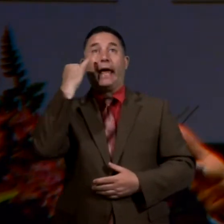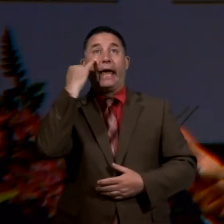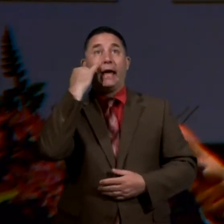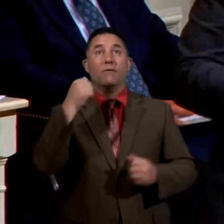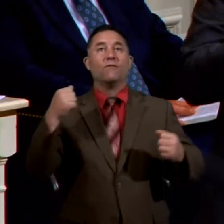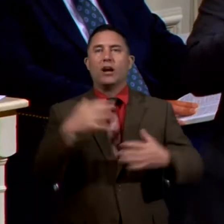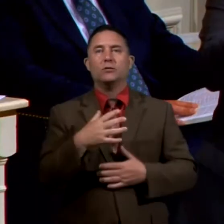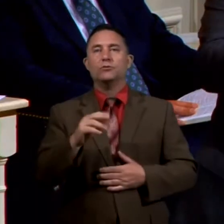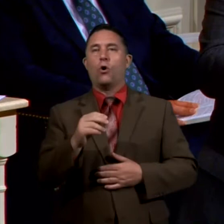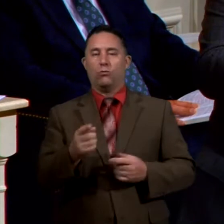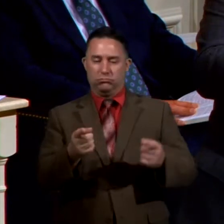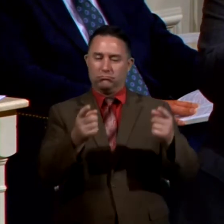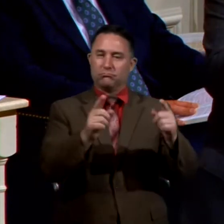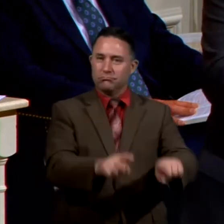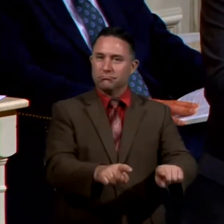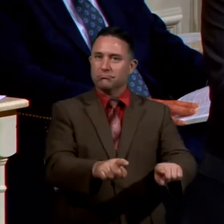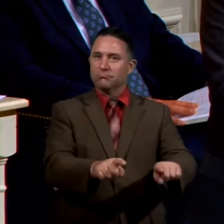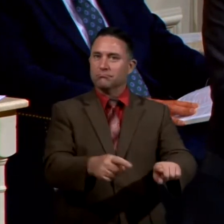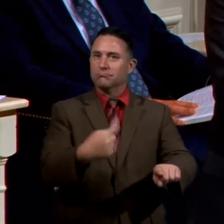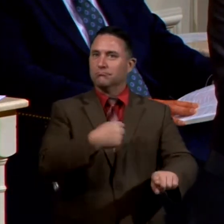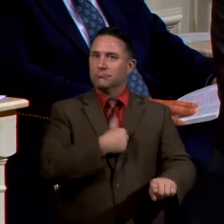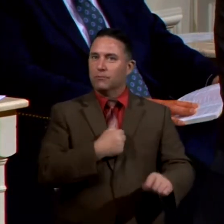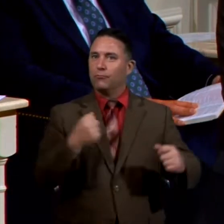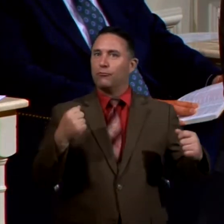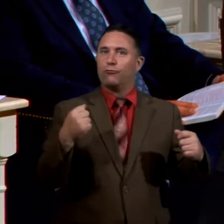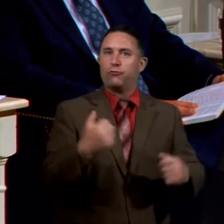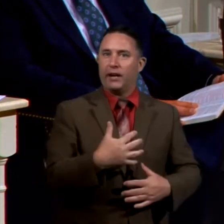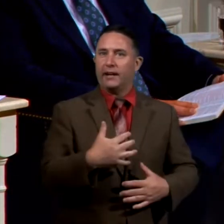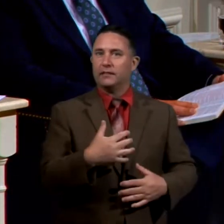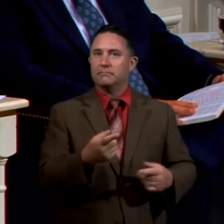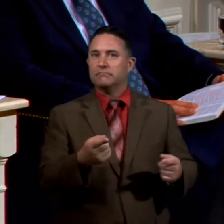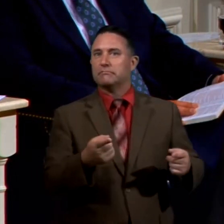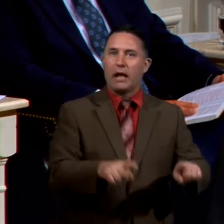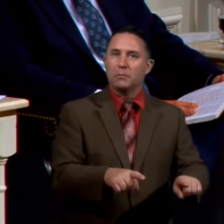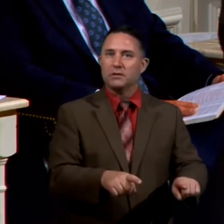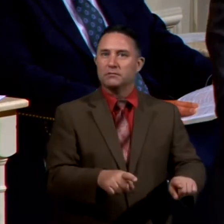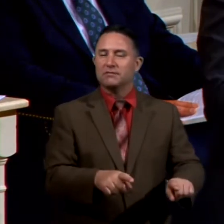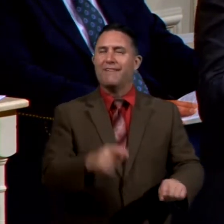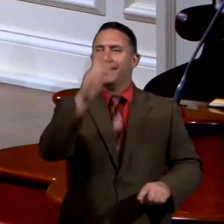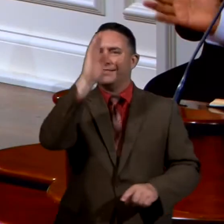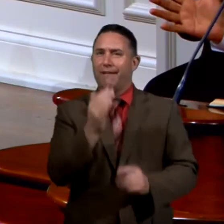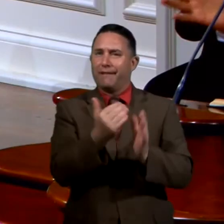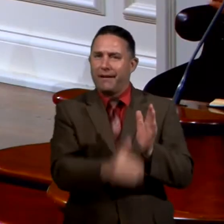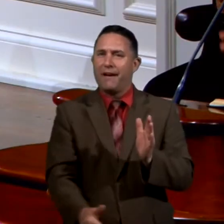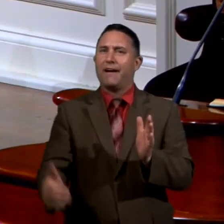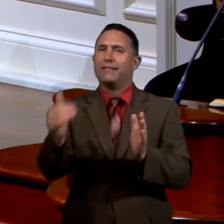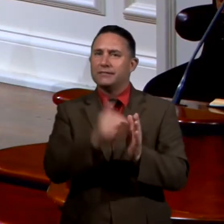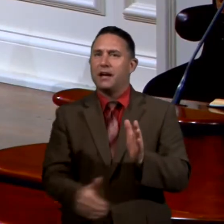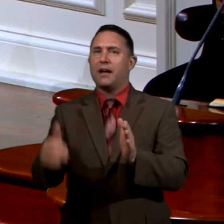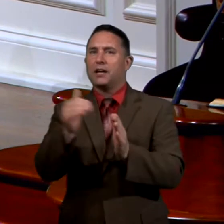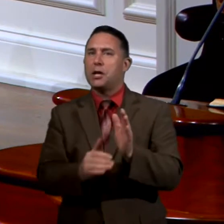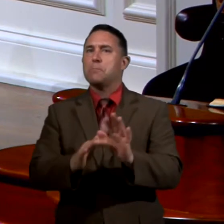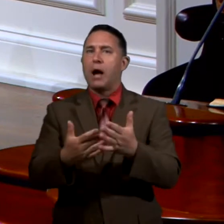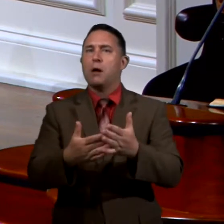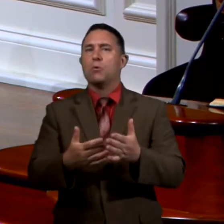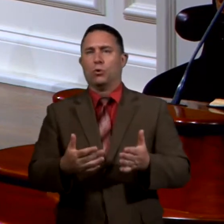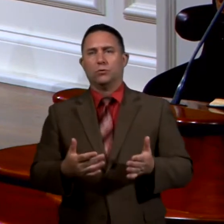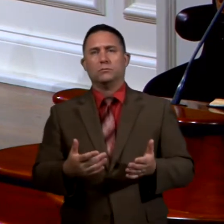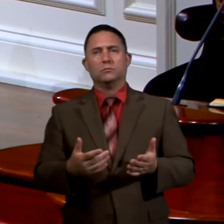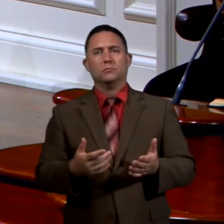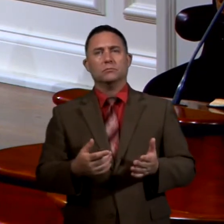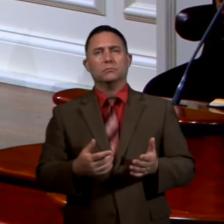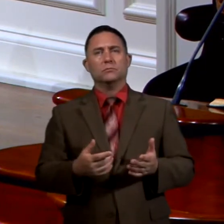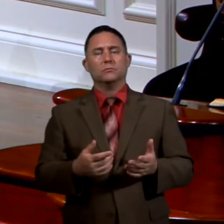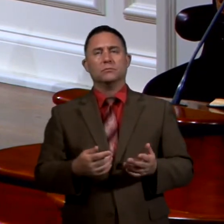am afraid, it's what time when I am afraid. See, God over and over in the Bible has